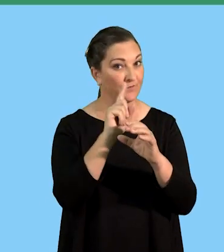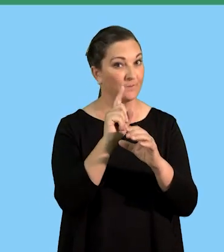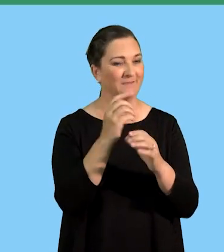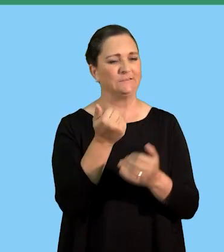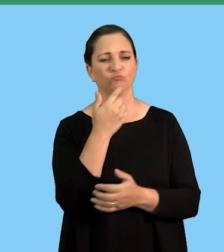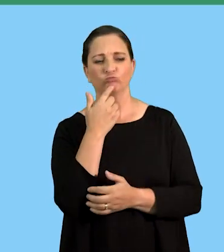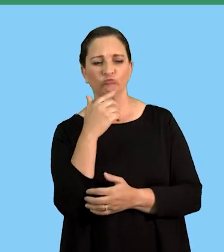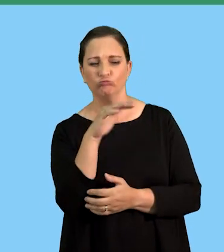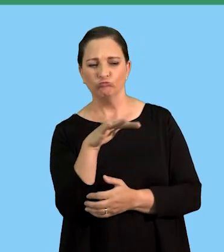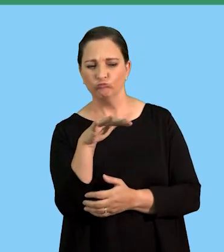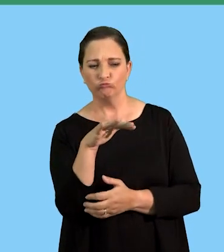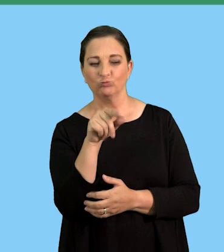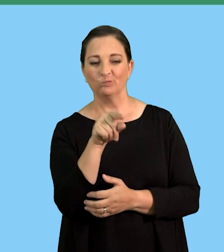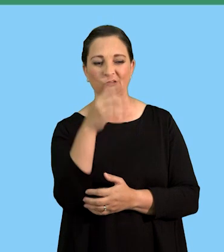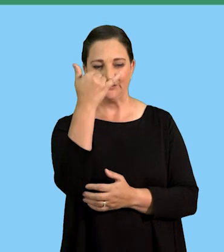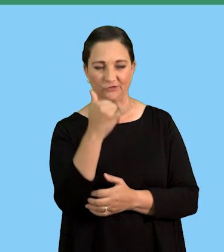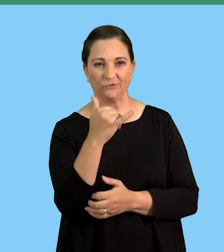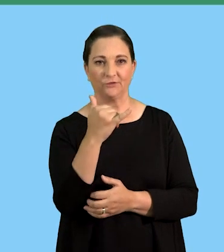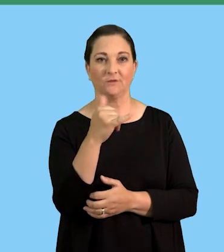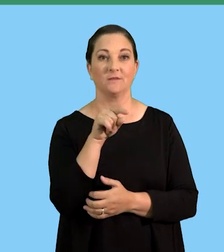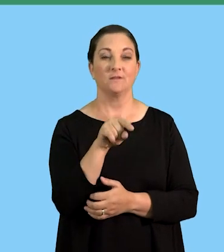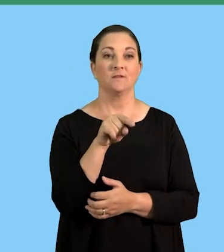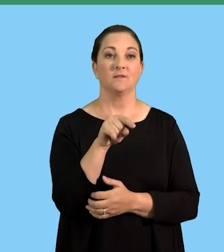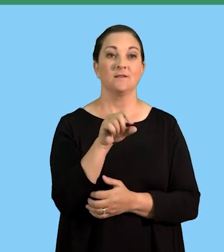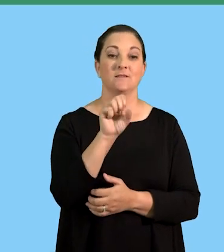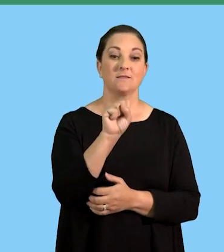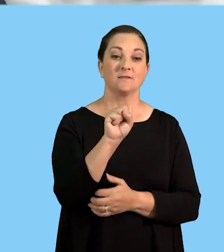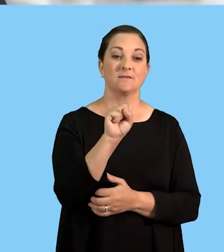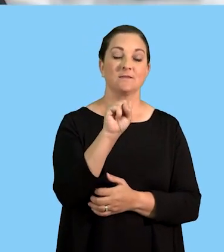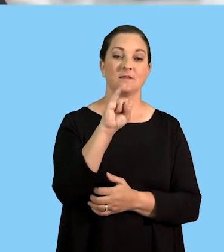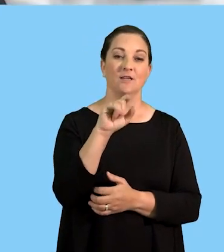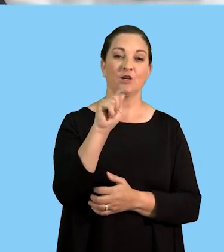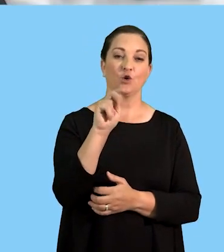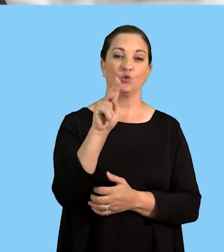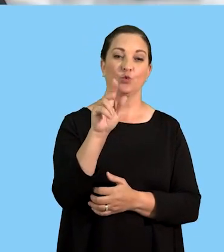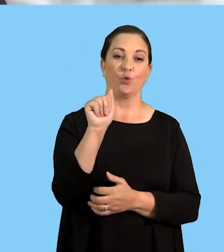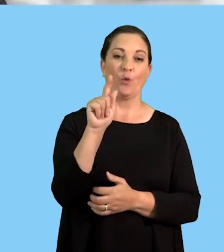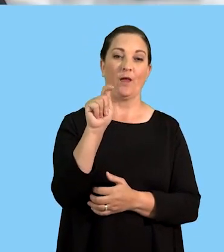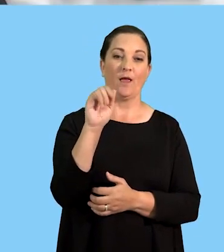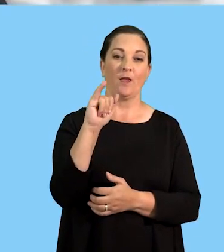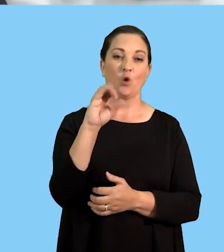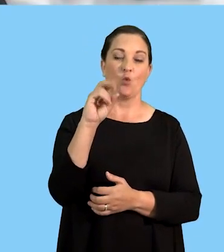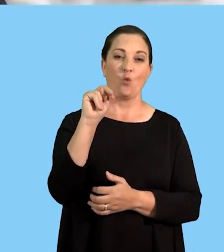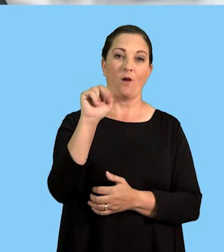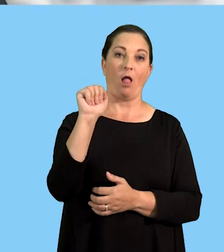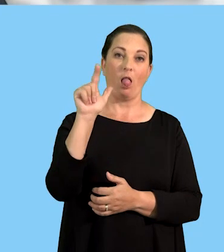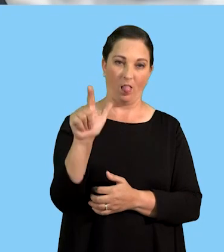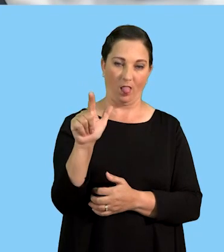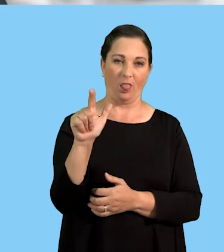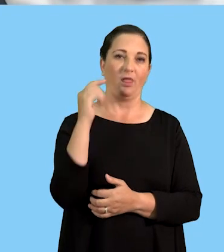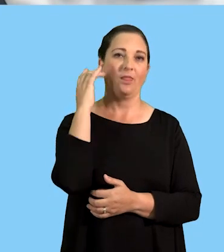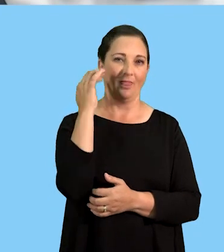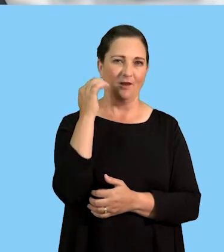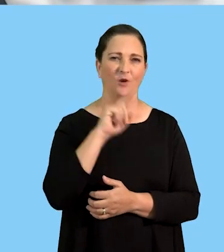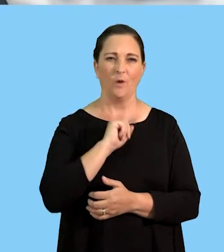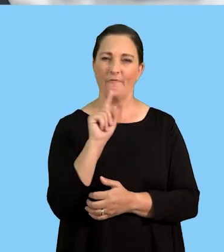checking the situation. Hence, we will call that theory situational theory, because it has to do